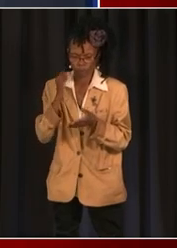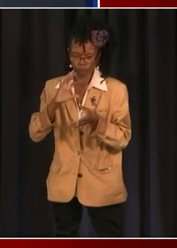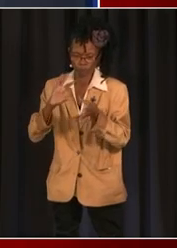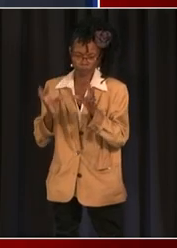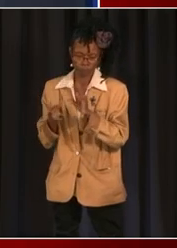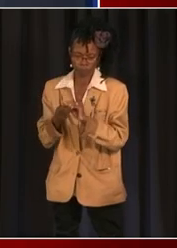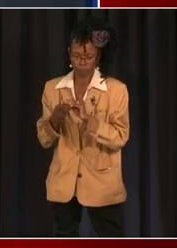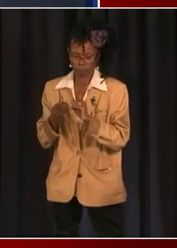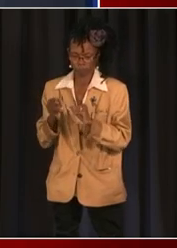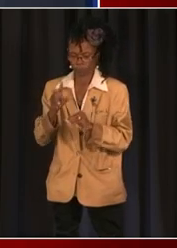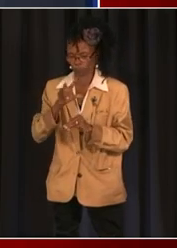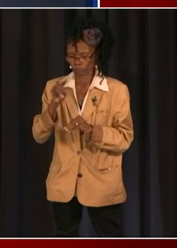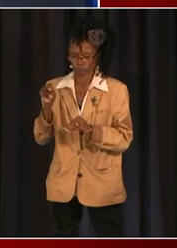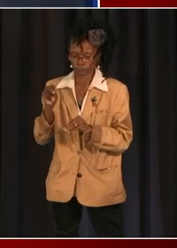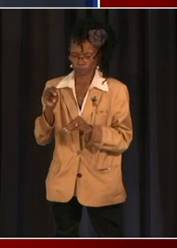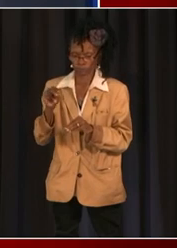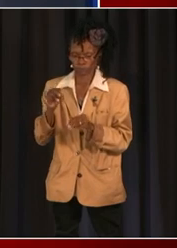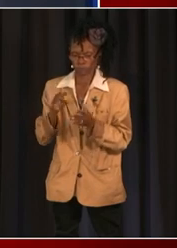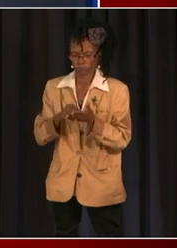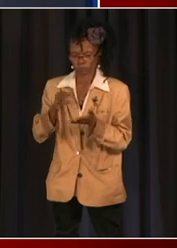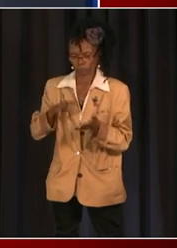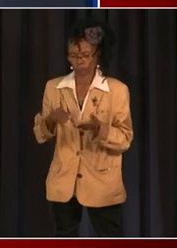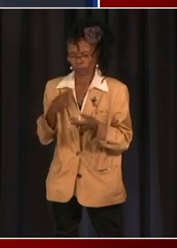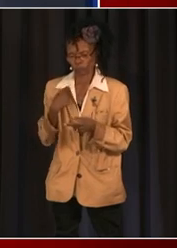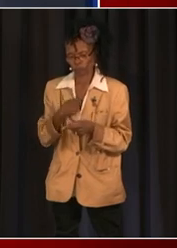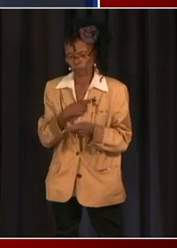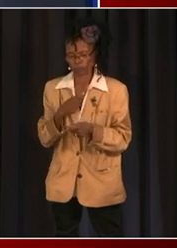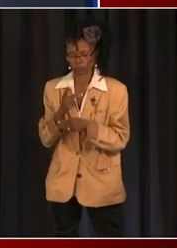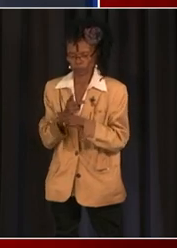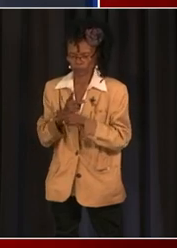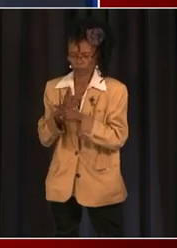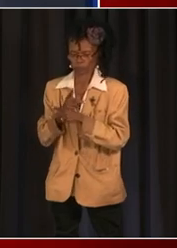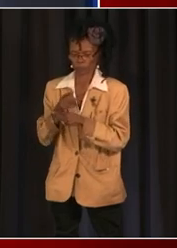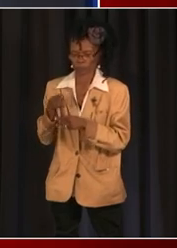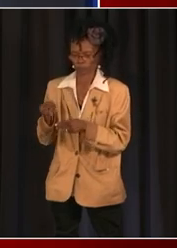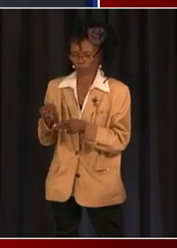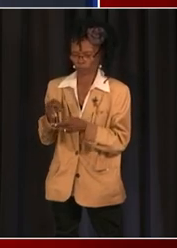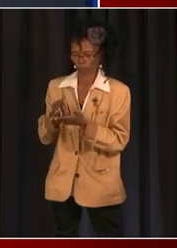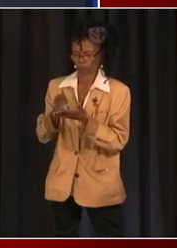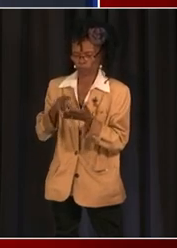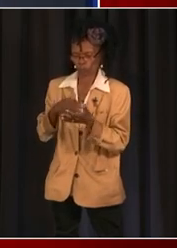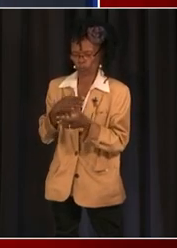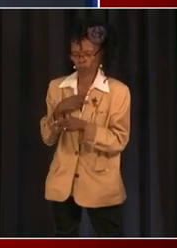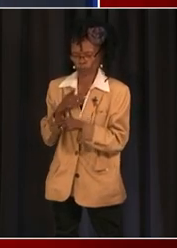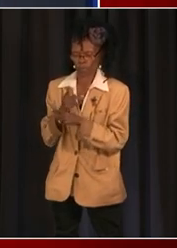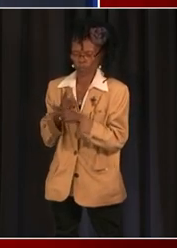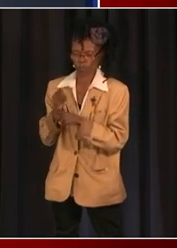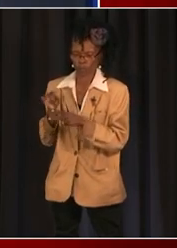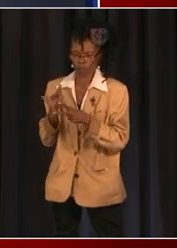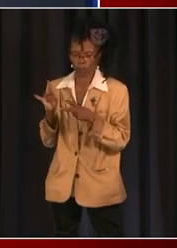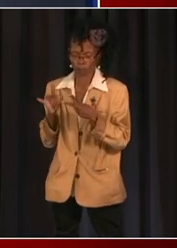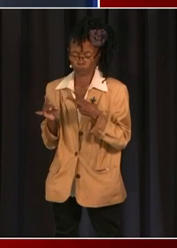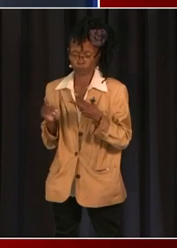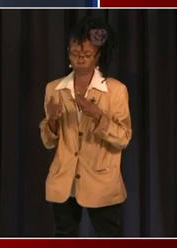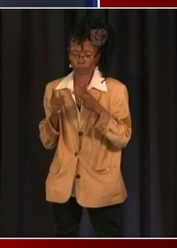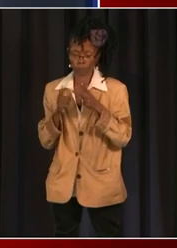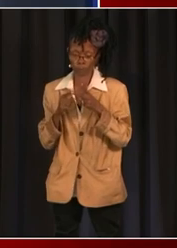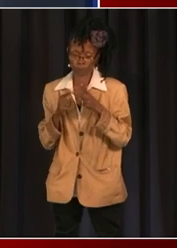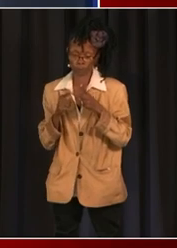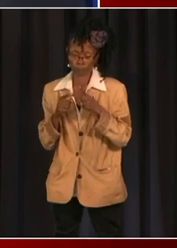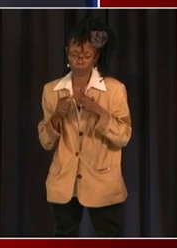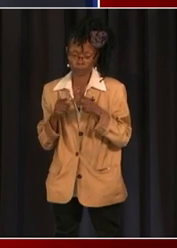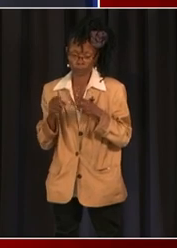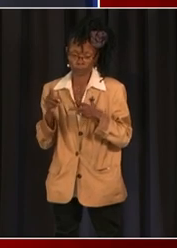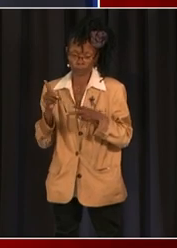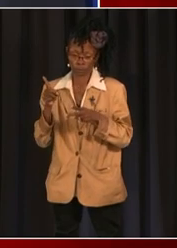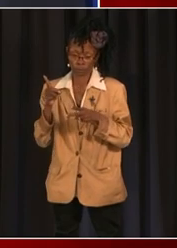or 30. We want to be really careful when we would utilize that option. Got it, thank you. And Dr. Grant, back